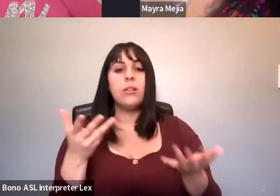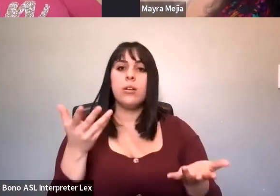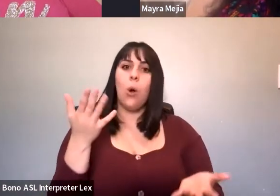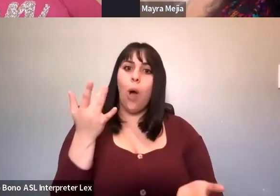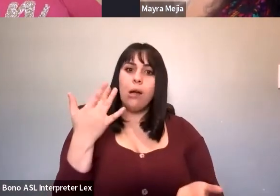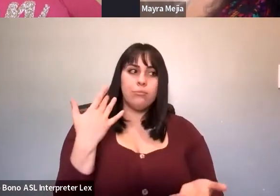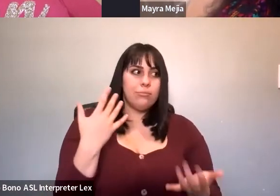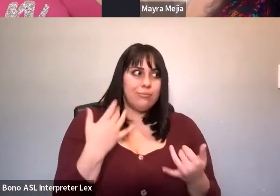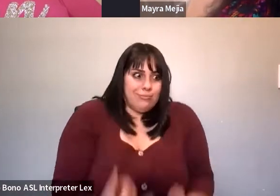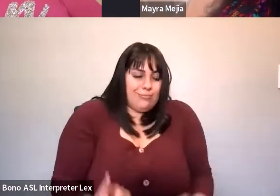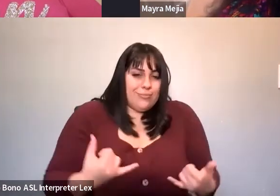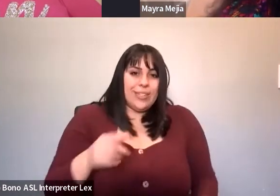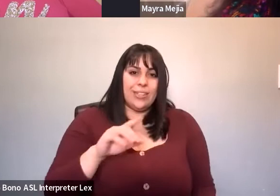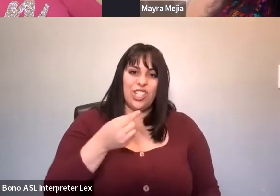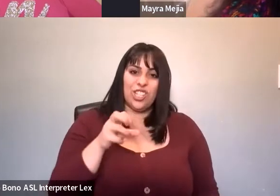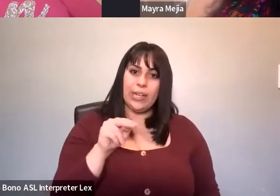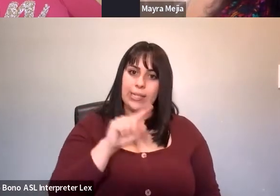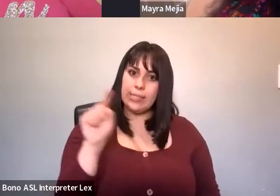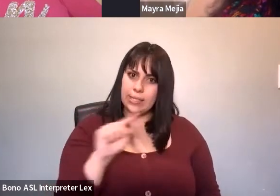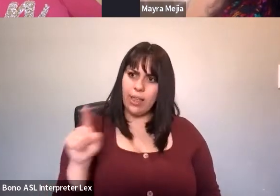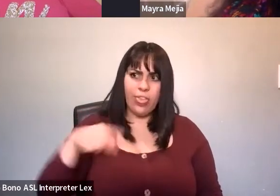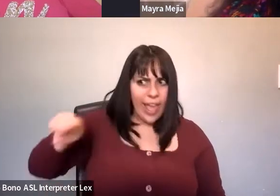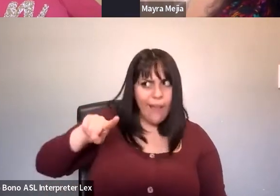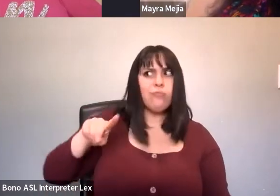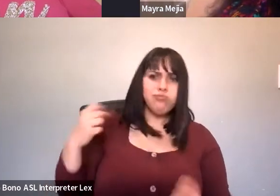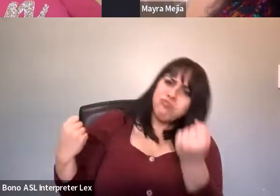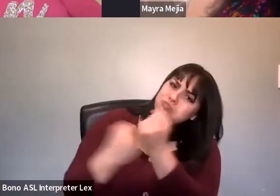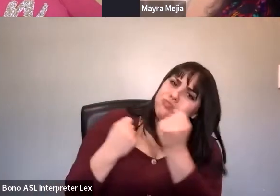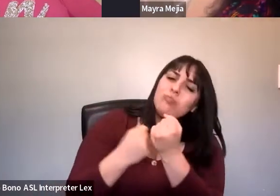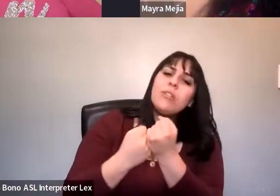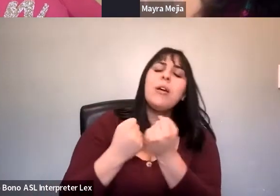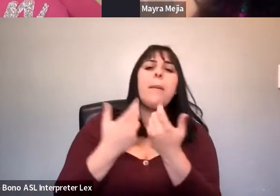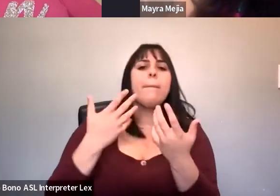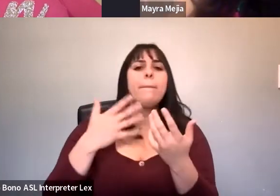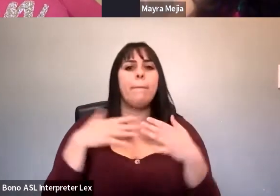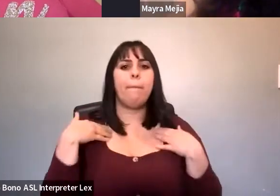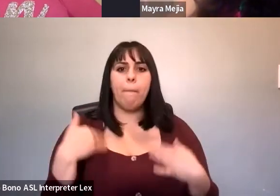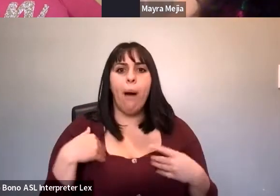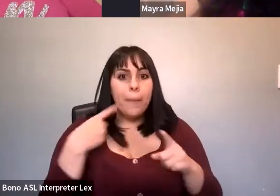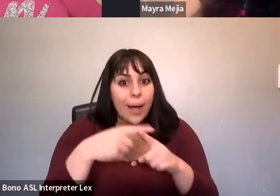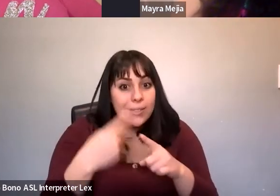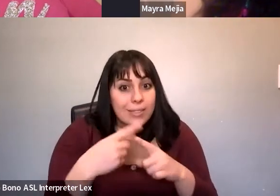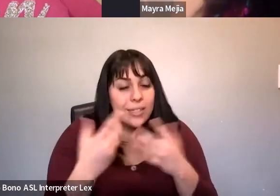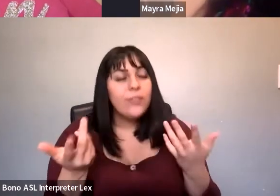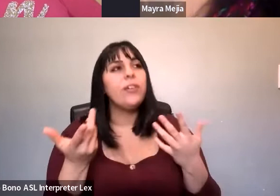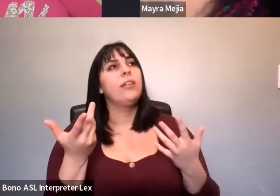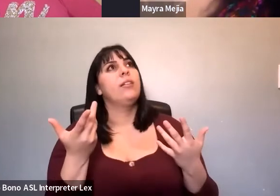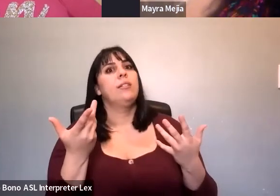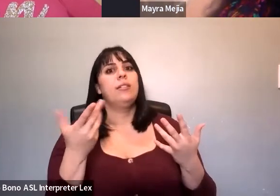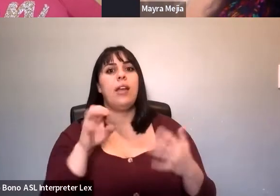Z, they're all about body positivity and learning about ethical fashion, sustainable fashion.